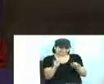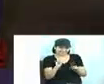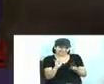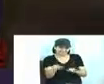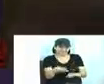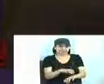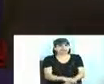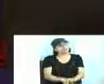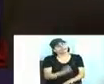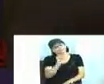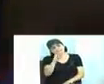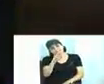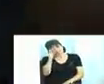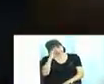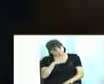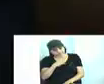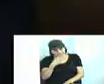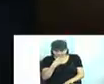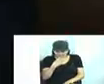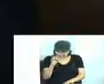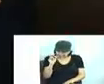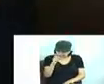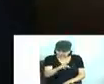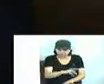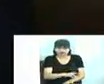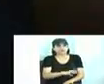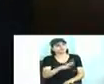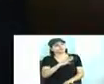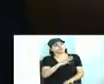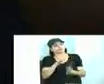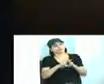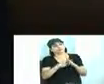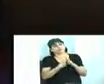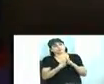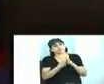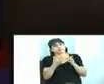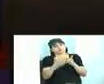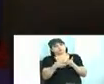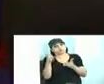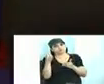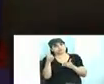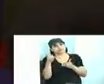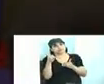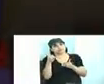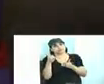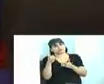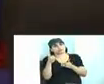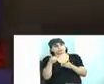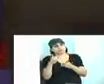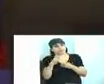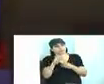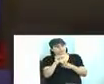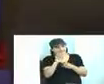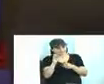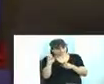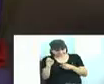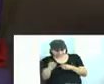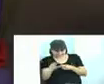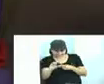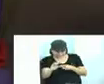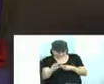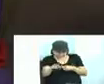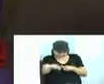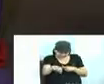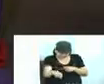And so he says, okay, he says, here, let's start off a little closer. And so he takes his little tee and his marker, and he moves it up